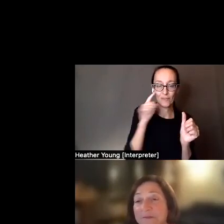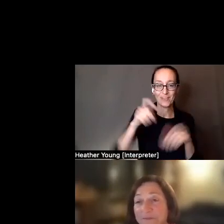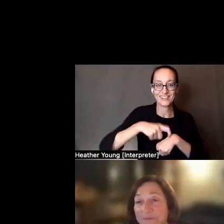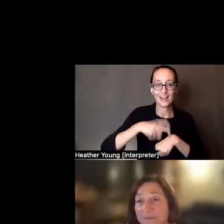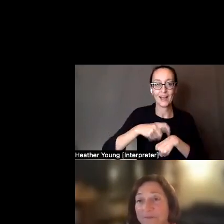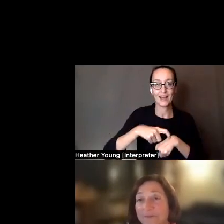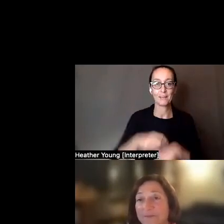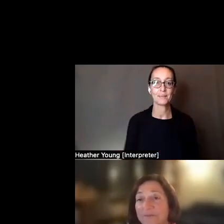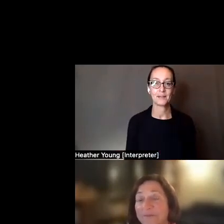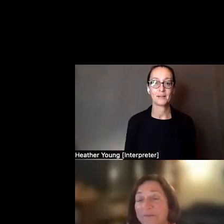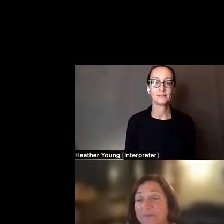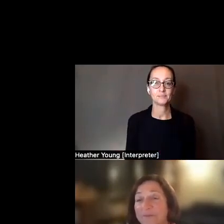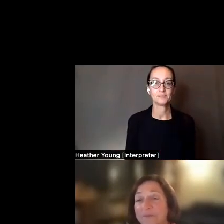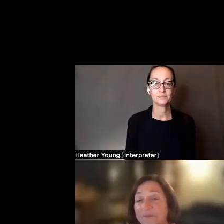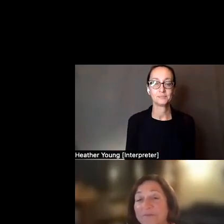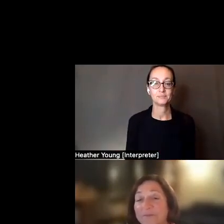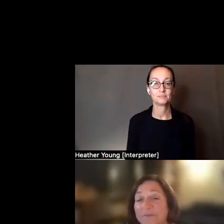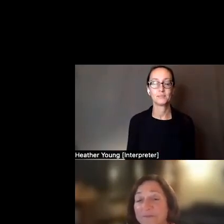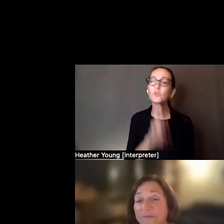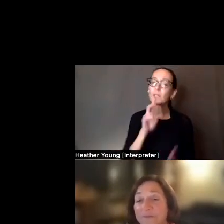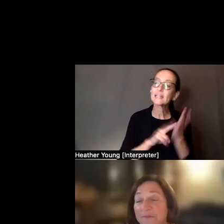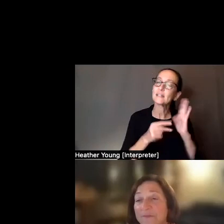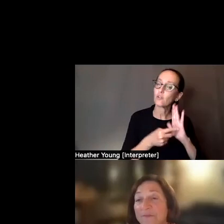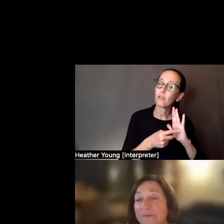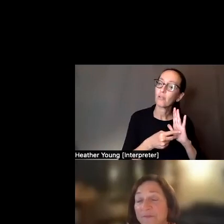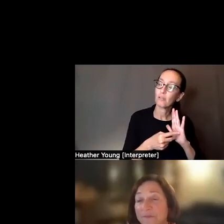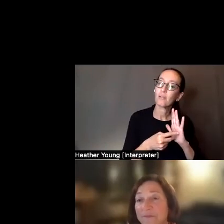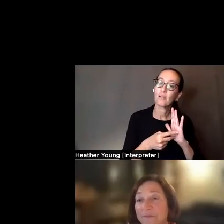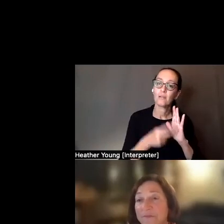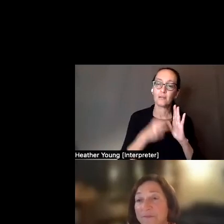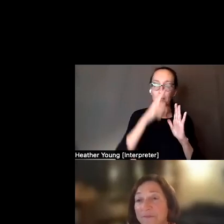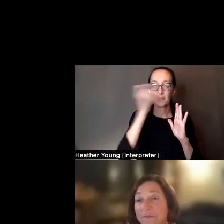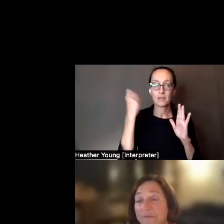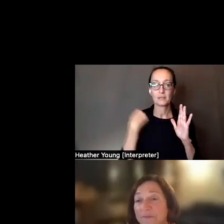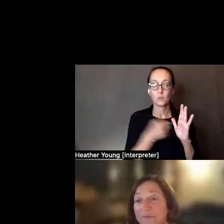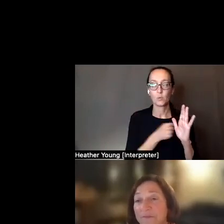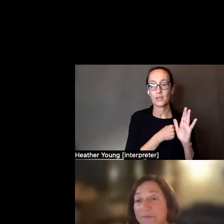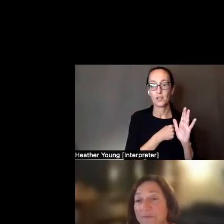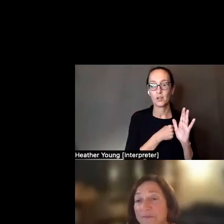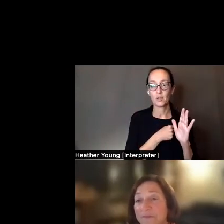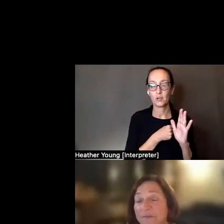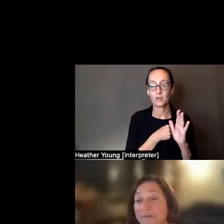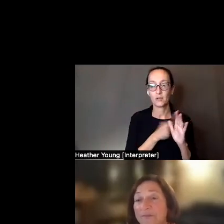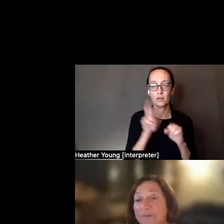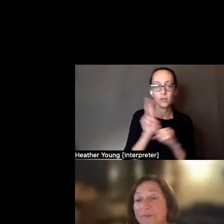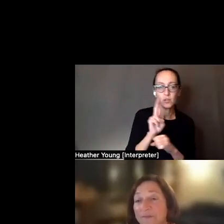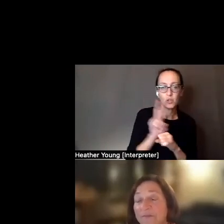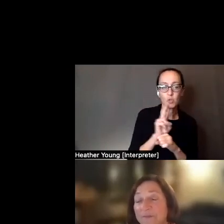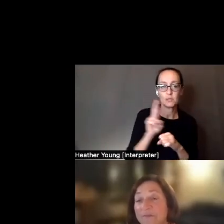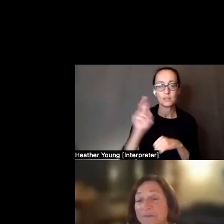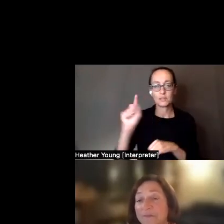and that is intentional, because we're, using the tips and the strategies and